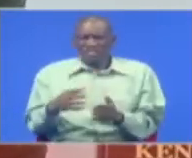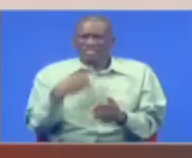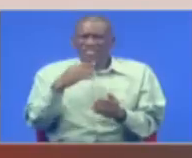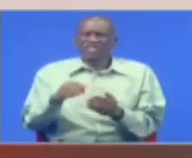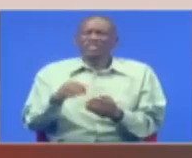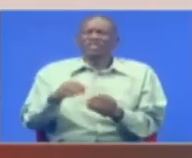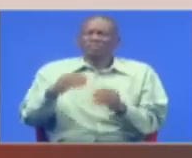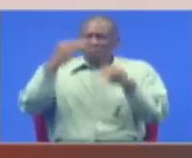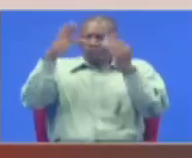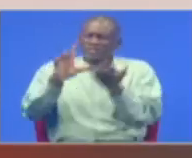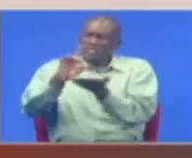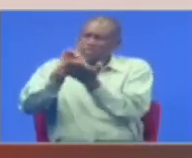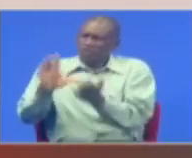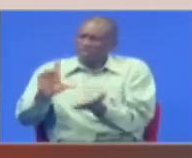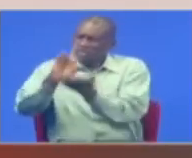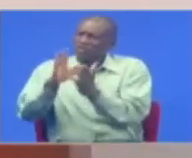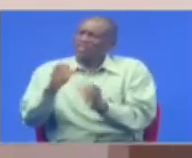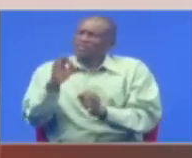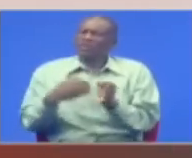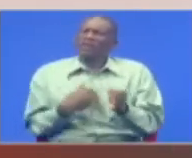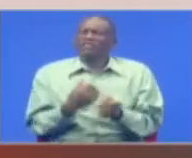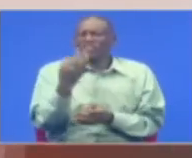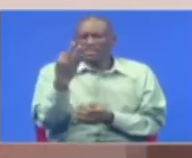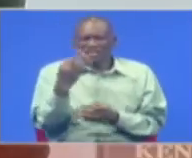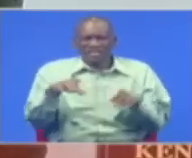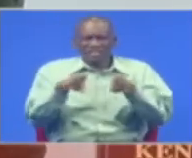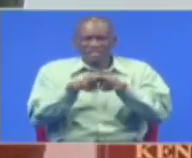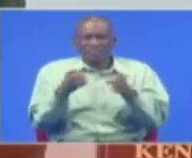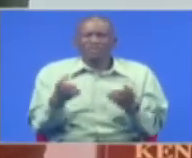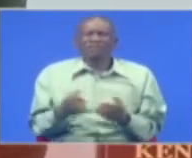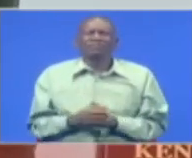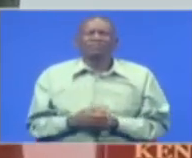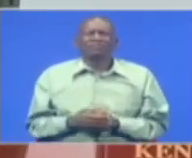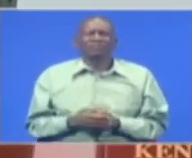doctor, doctor. If you have three, the same thing.